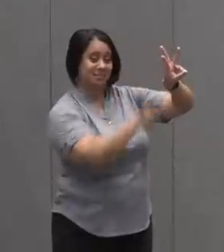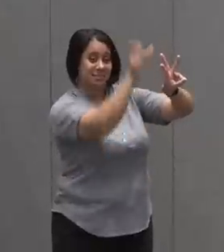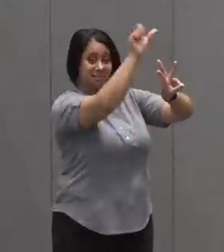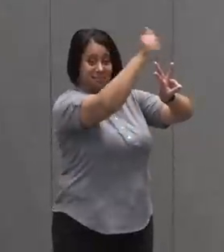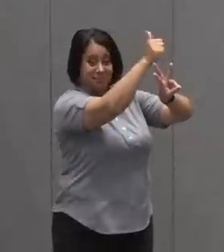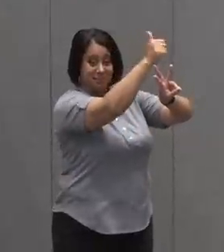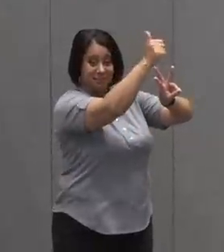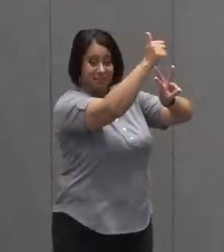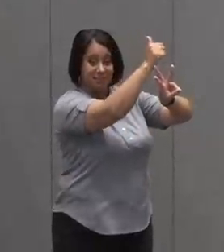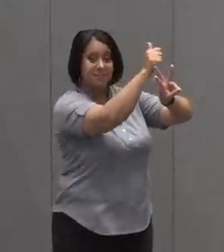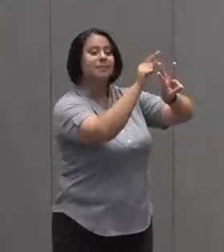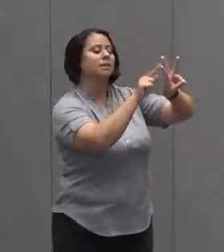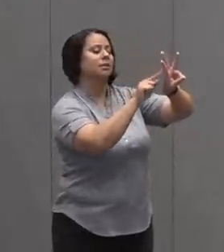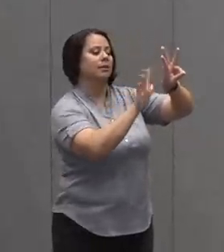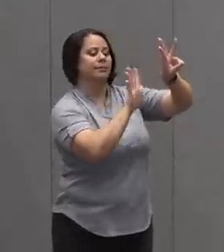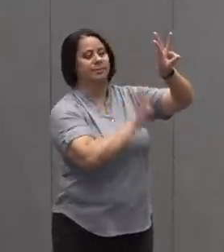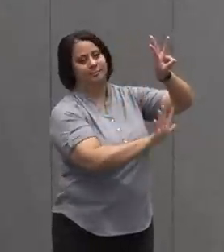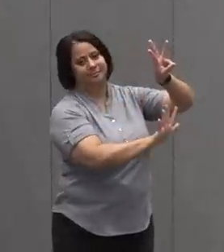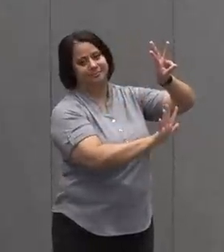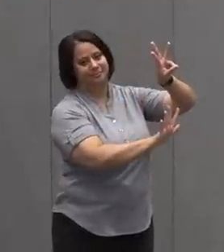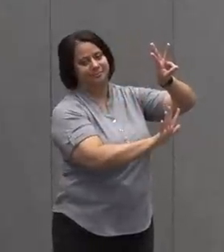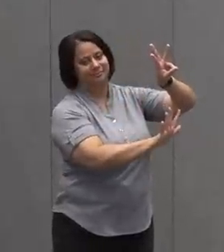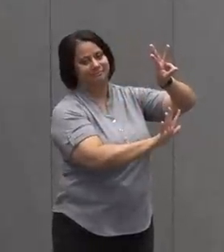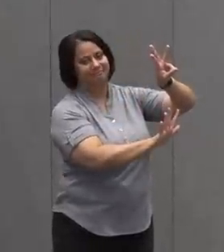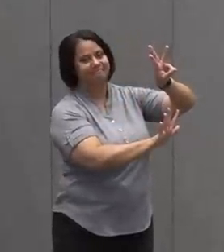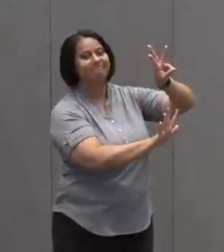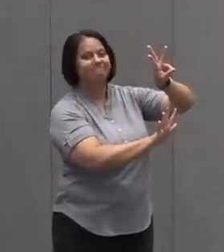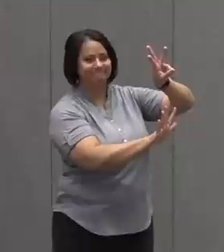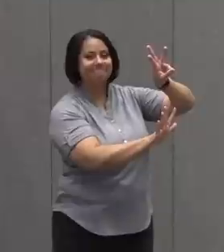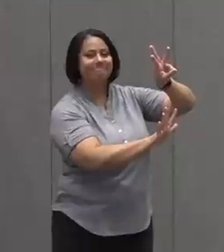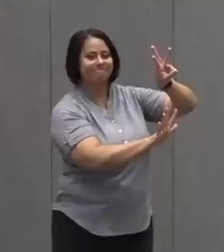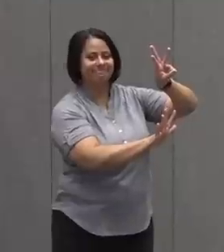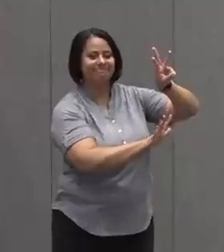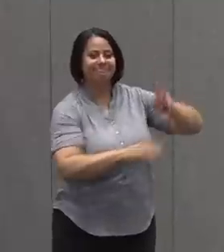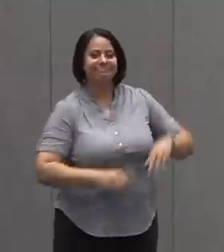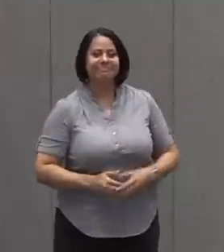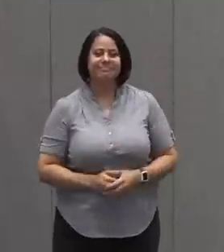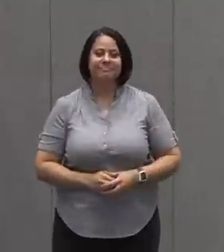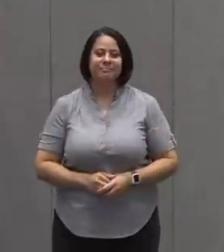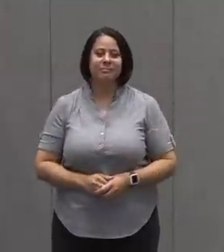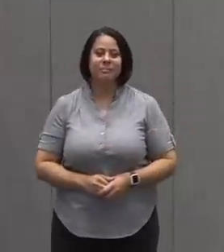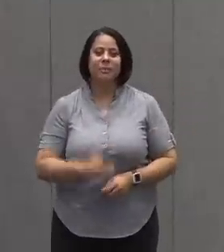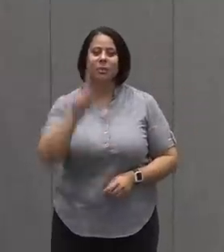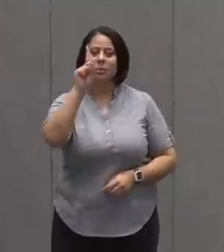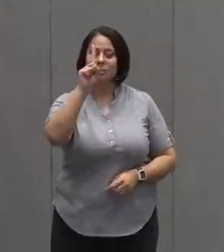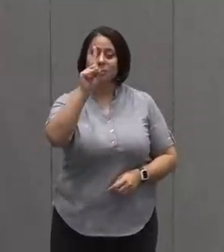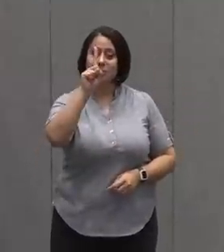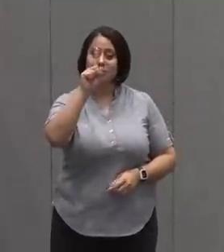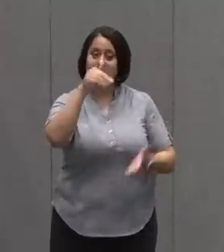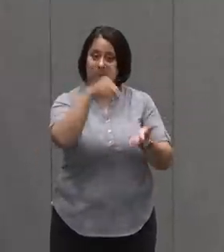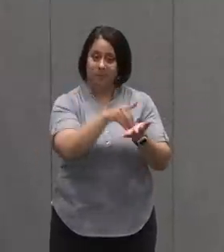show that it's 5 tens instead of 6. Let's write that number.